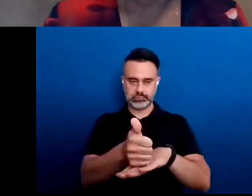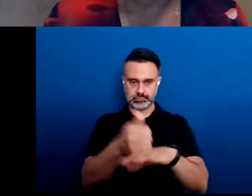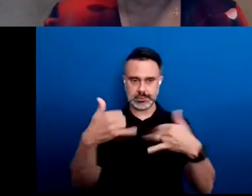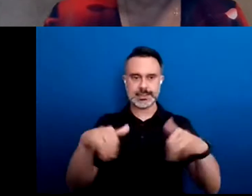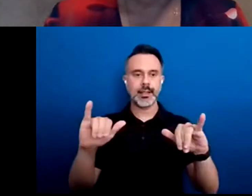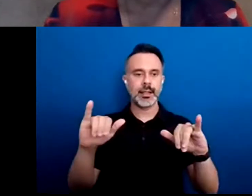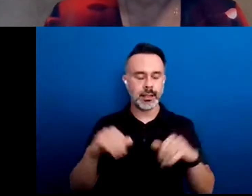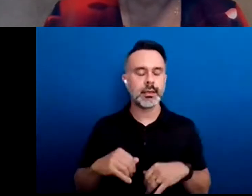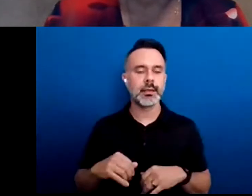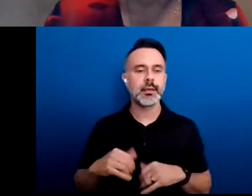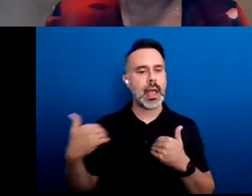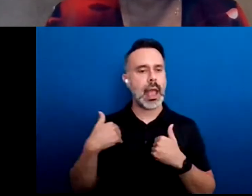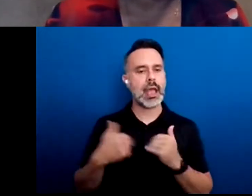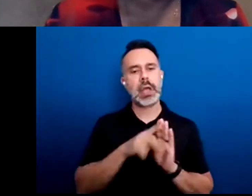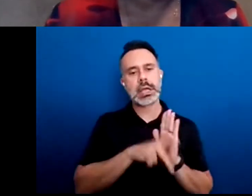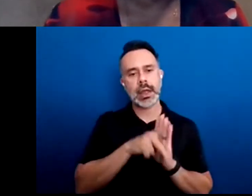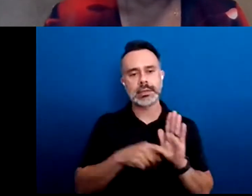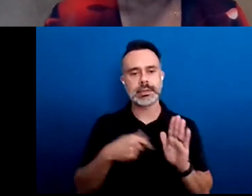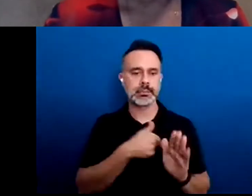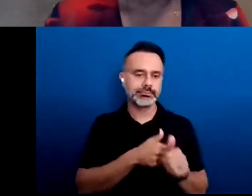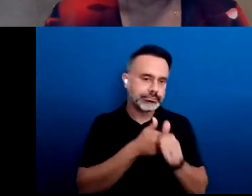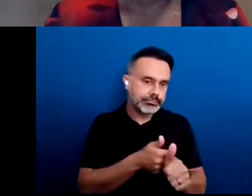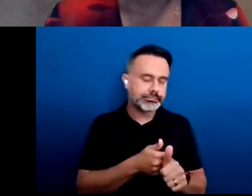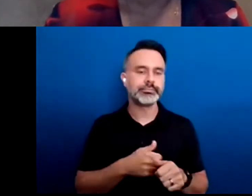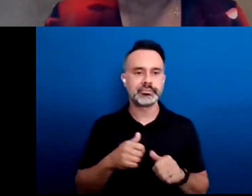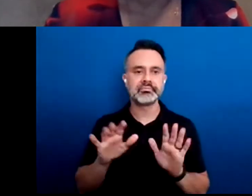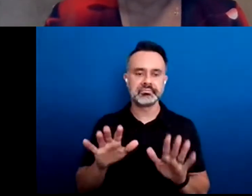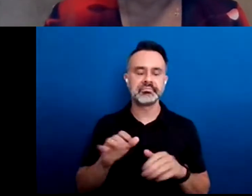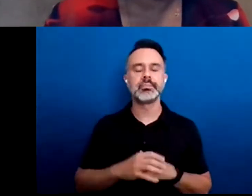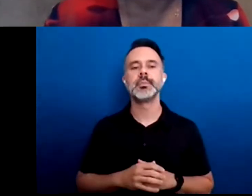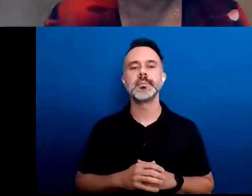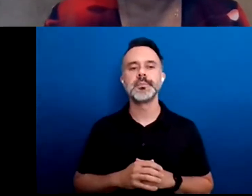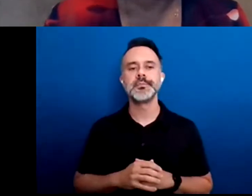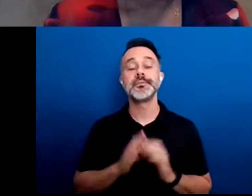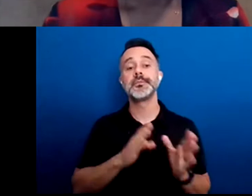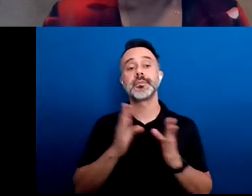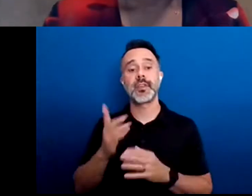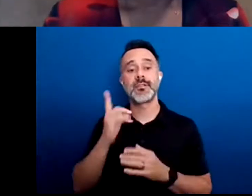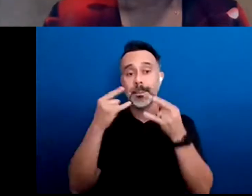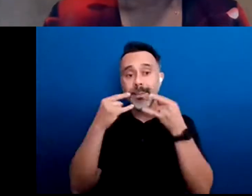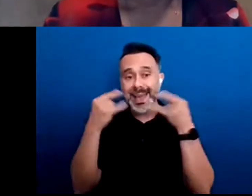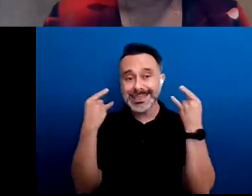are connected to that, such as the masking. And then as far as the masking,